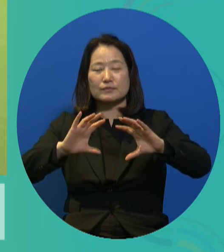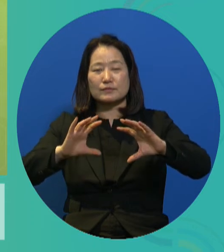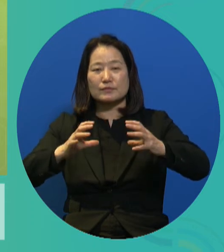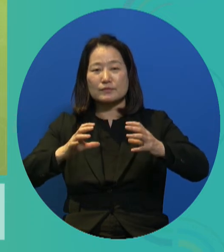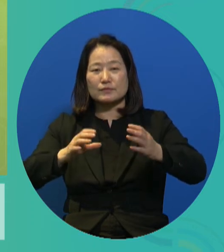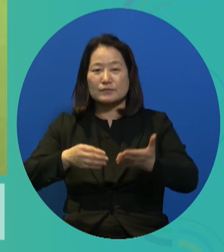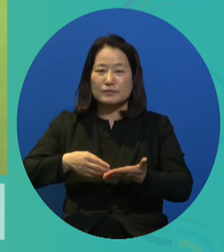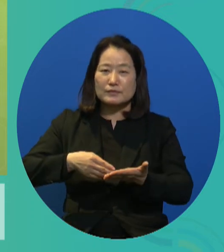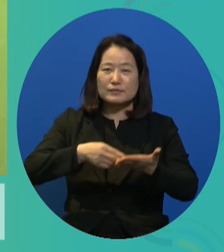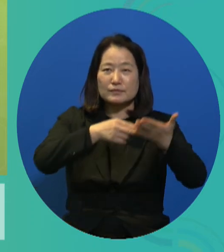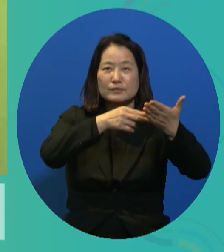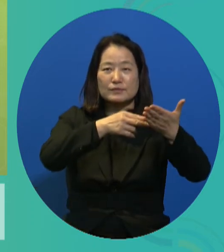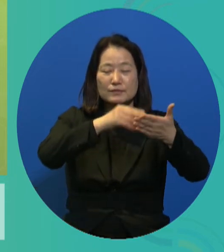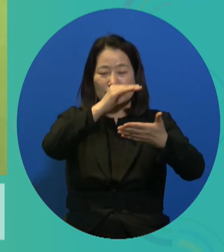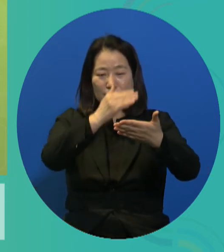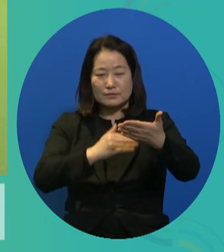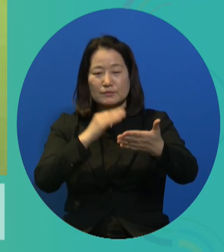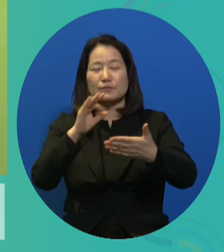in place.